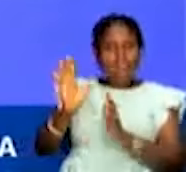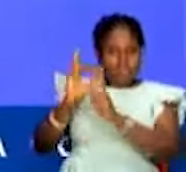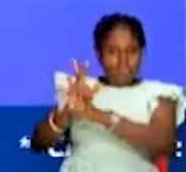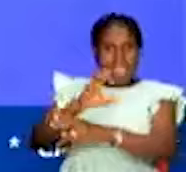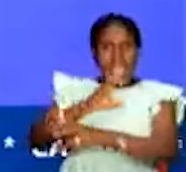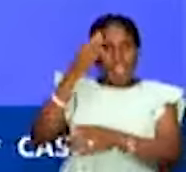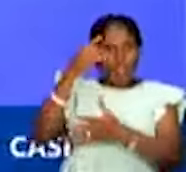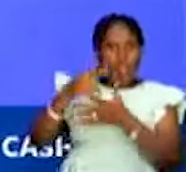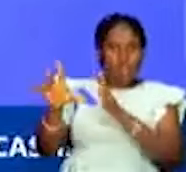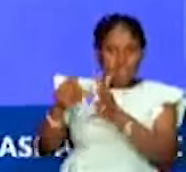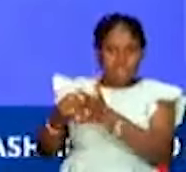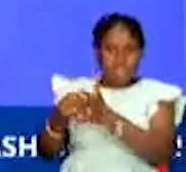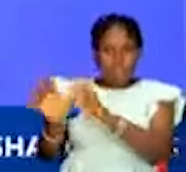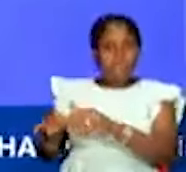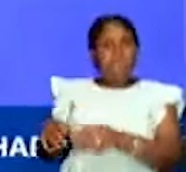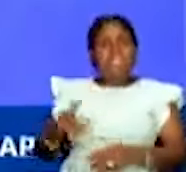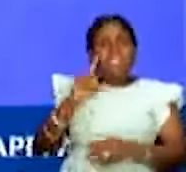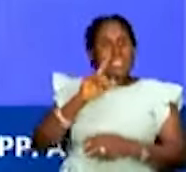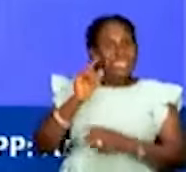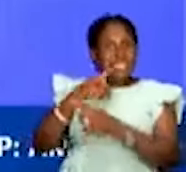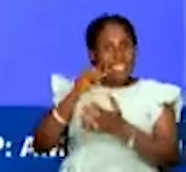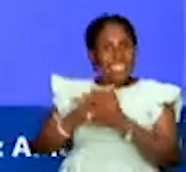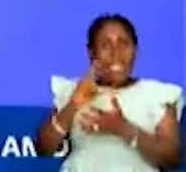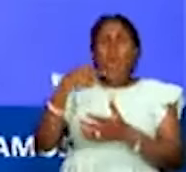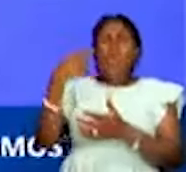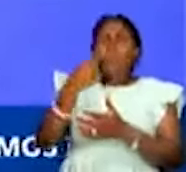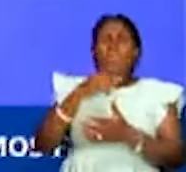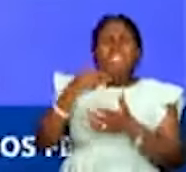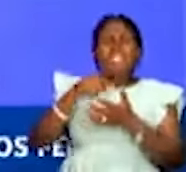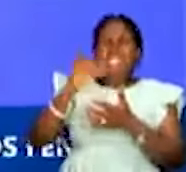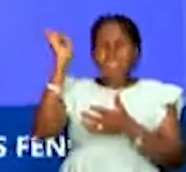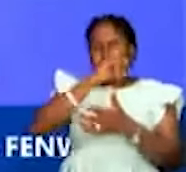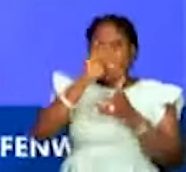I said, who is this foolish person now who wants to kill himself for nothing?